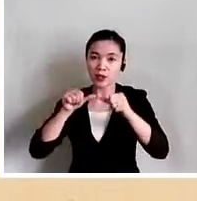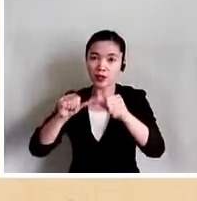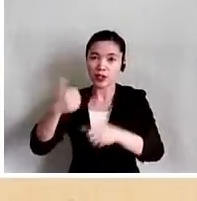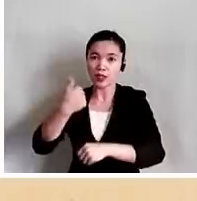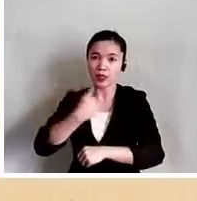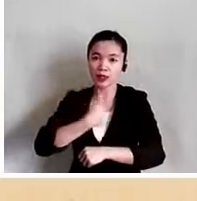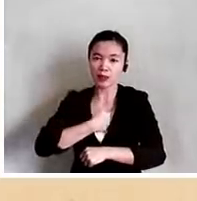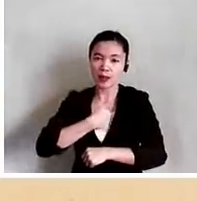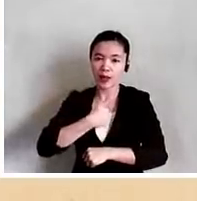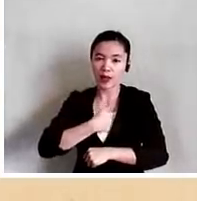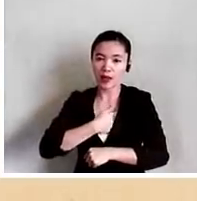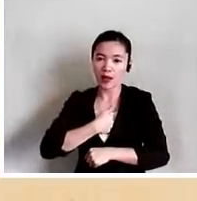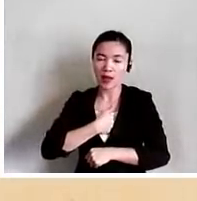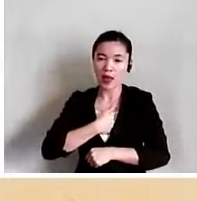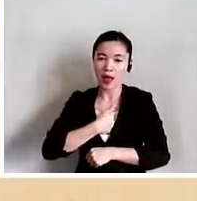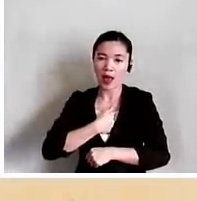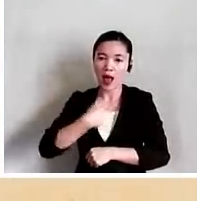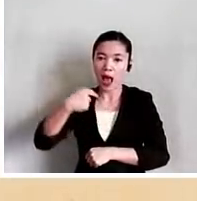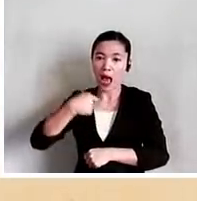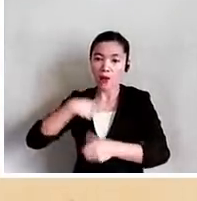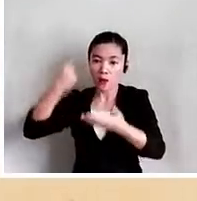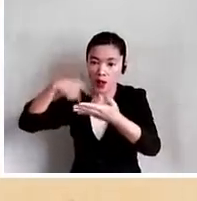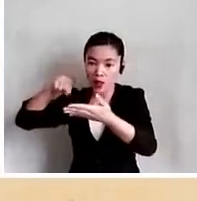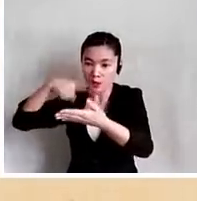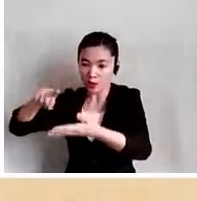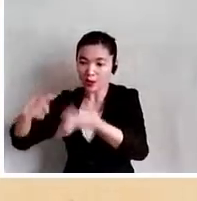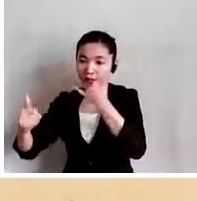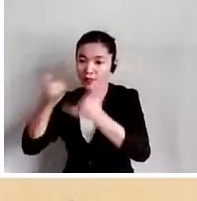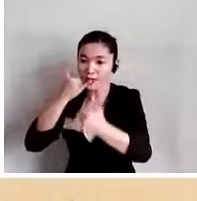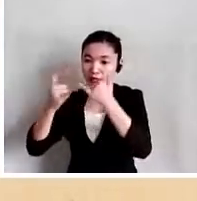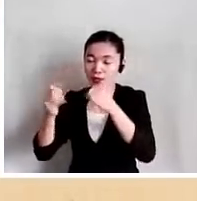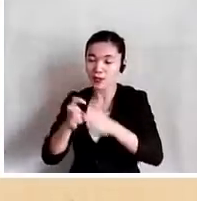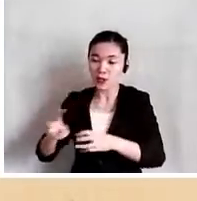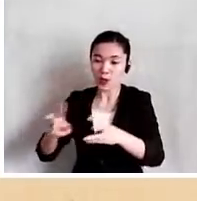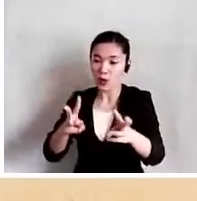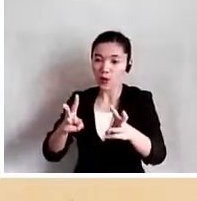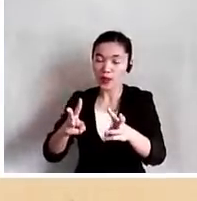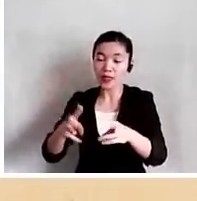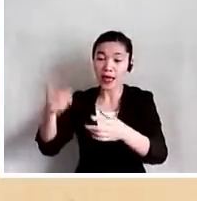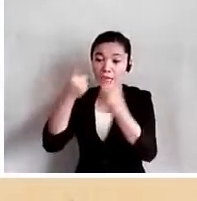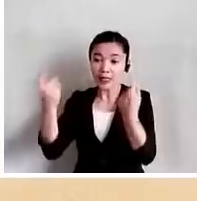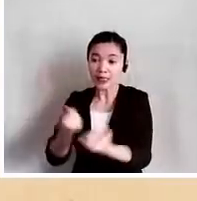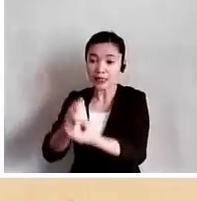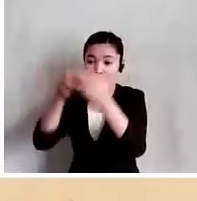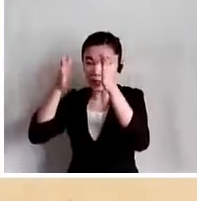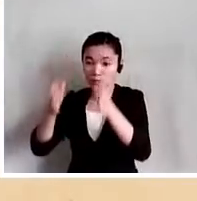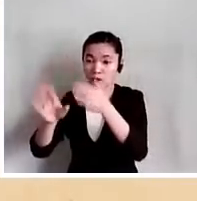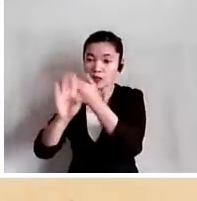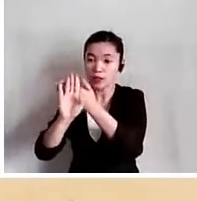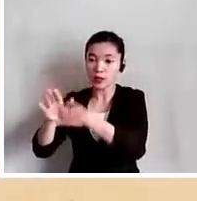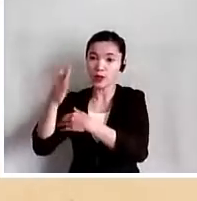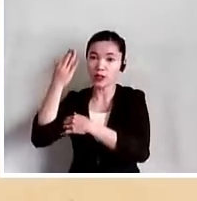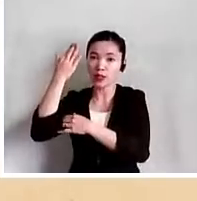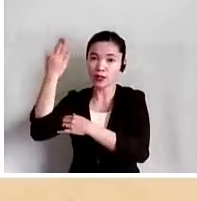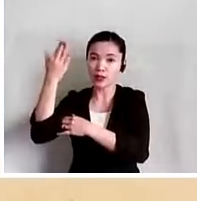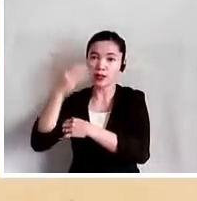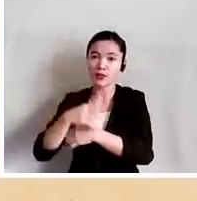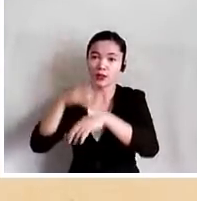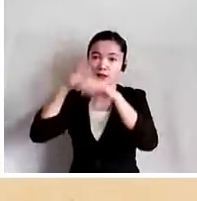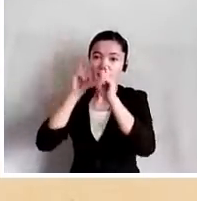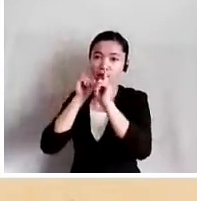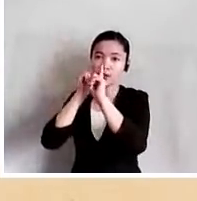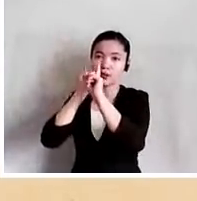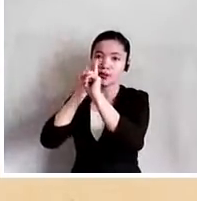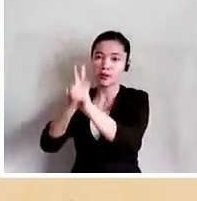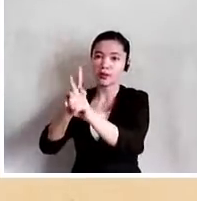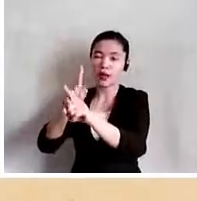will teach transgressors your ways, and sinners shall return to you. I will